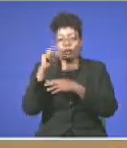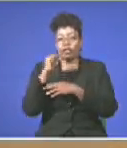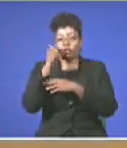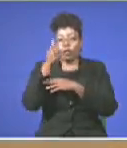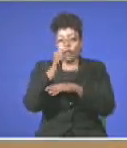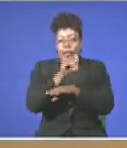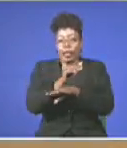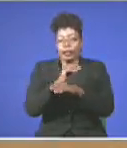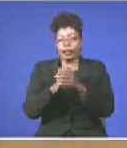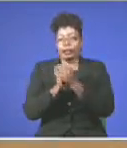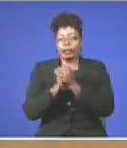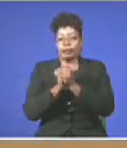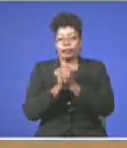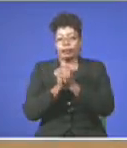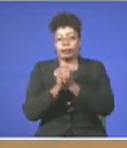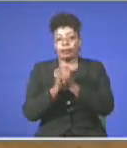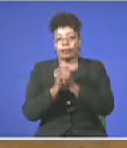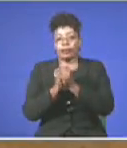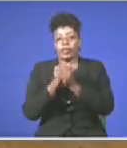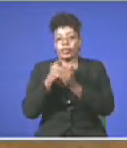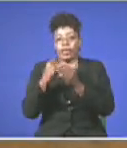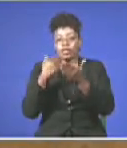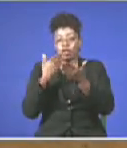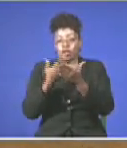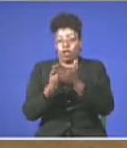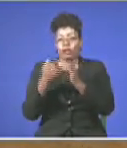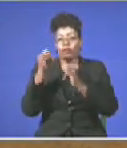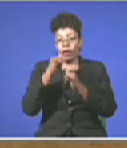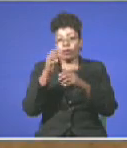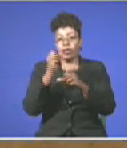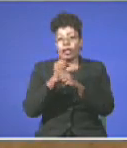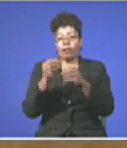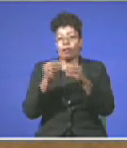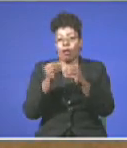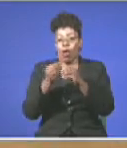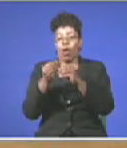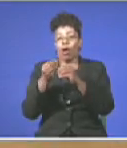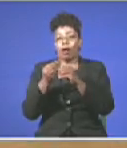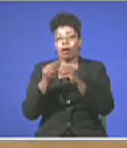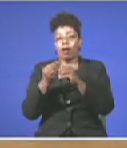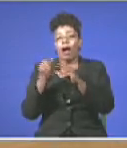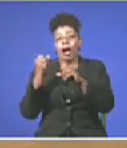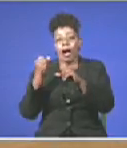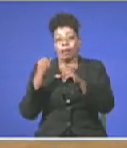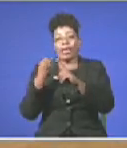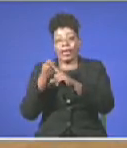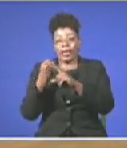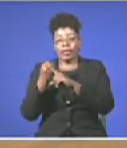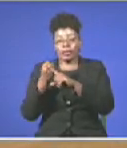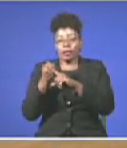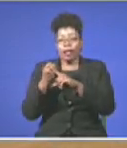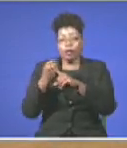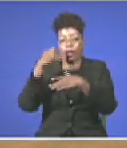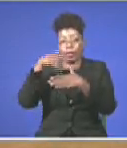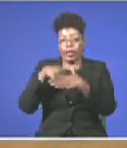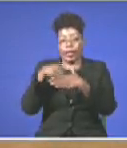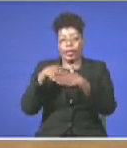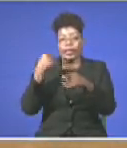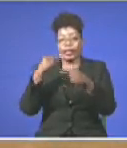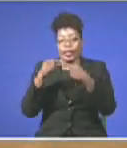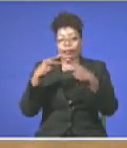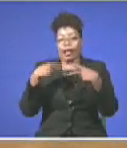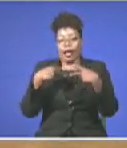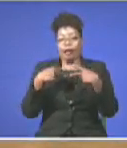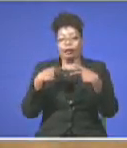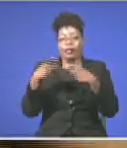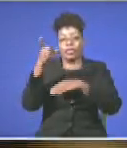night. It's a good fight, but I think we get more bats and we get pitching. We done in the game. They done had a